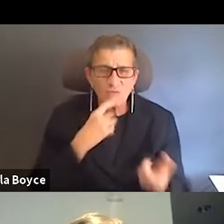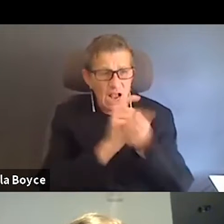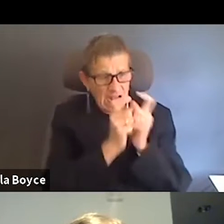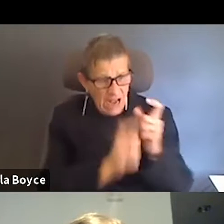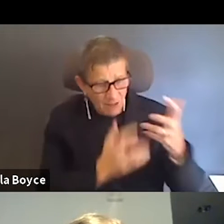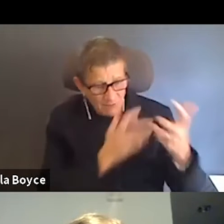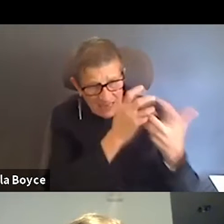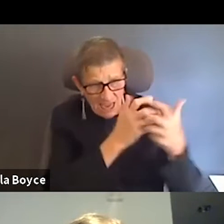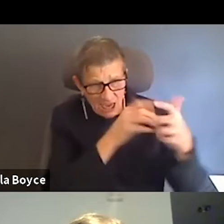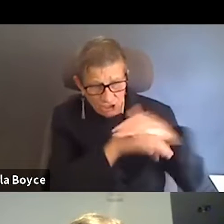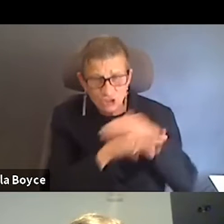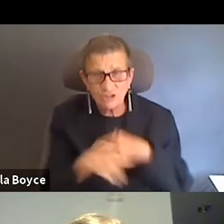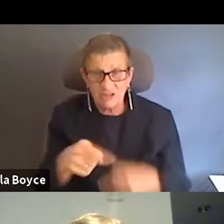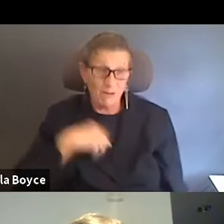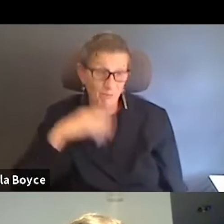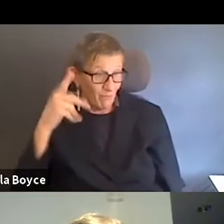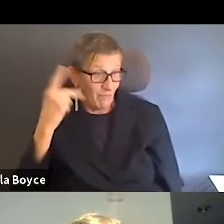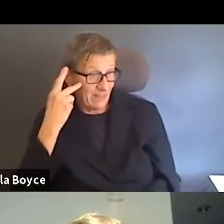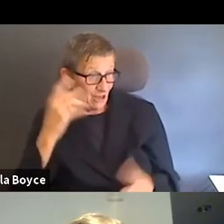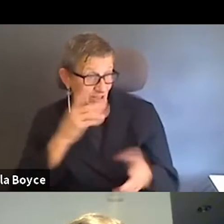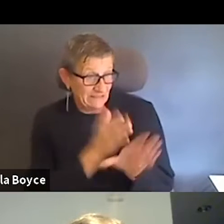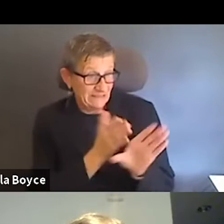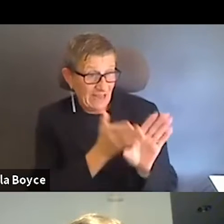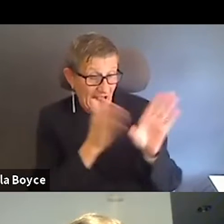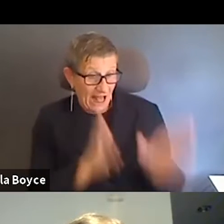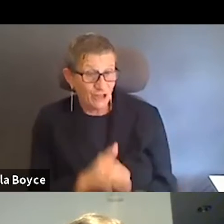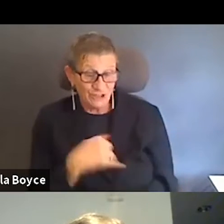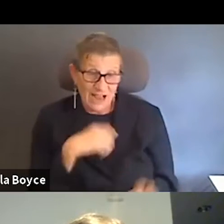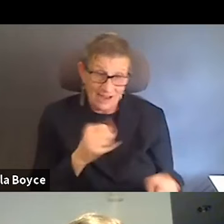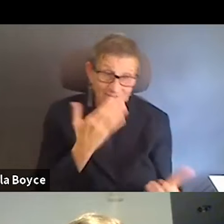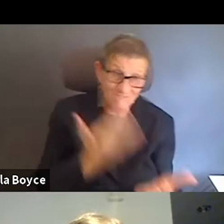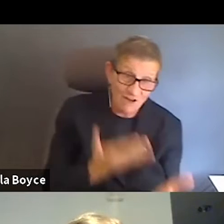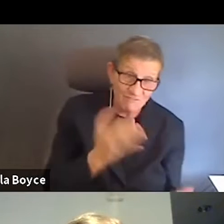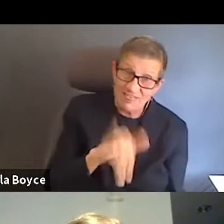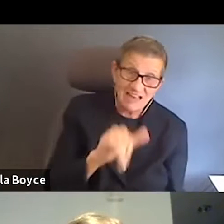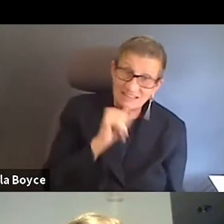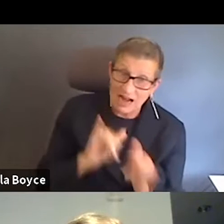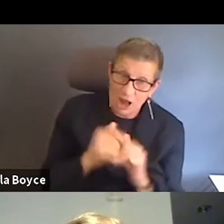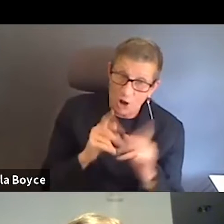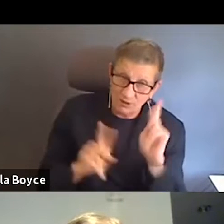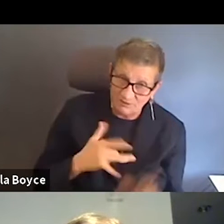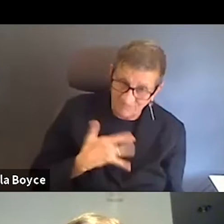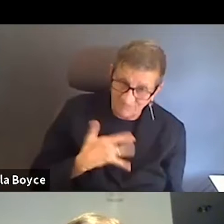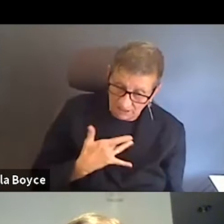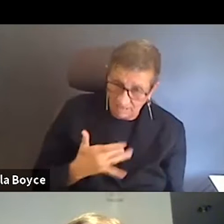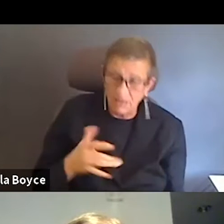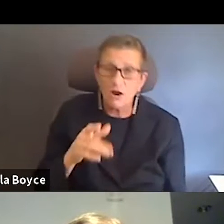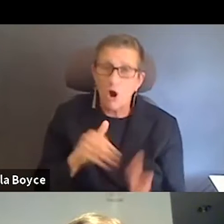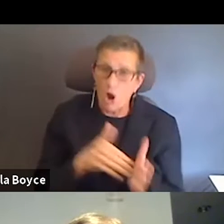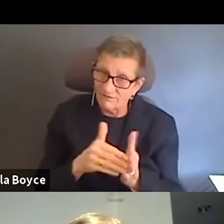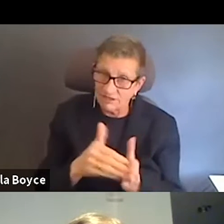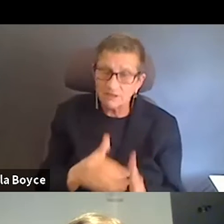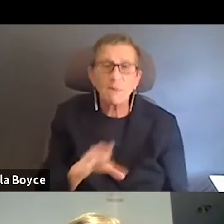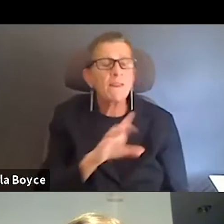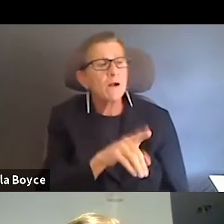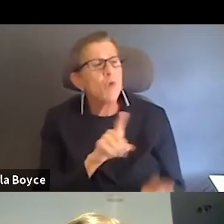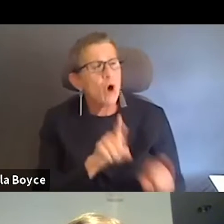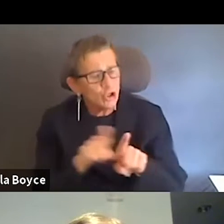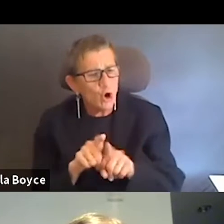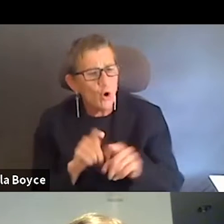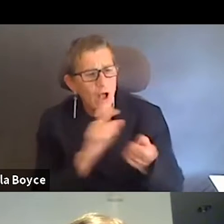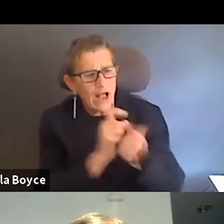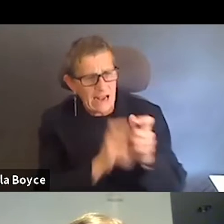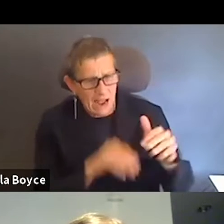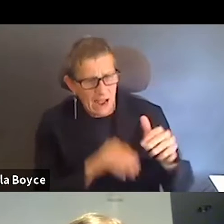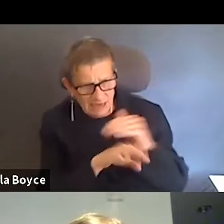clinical psychologist, I can just verify that is very much how people feel often. Also, accommodation